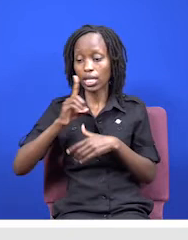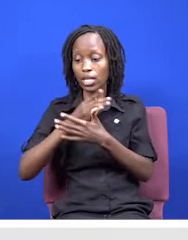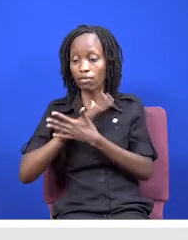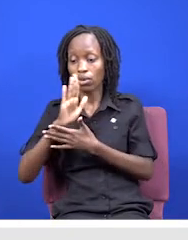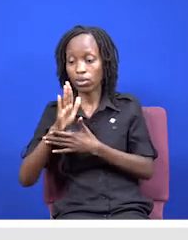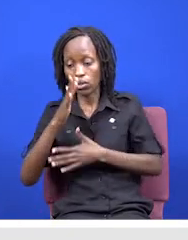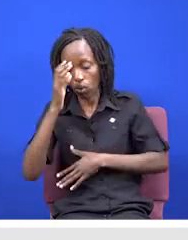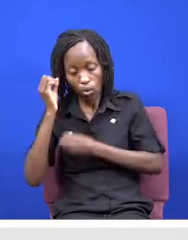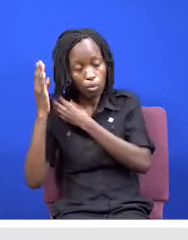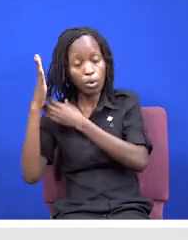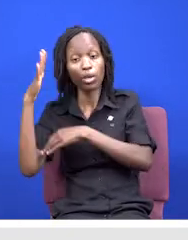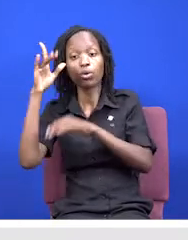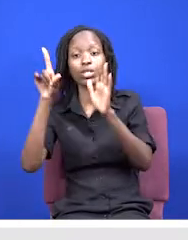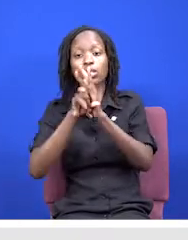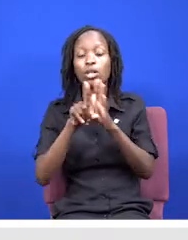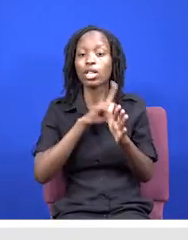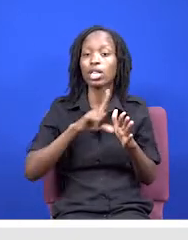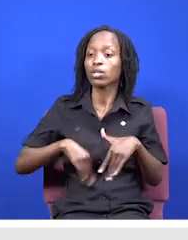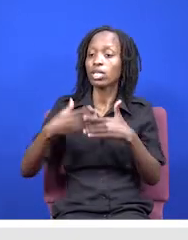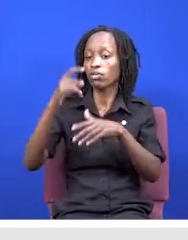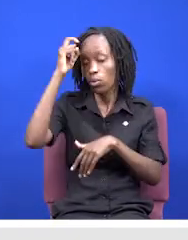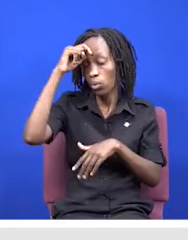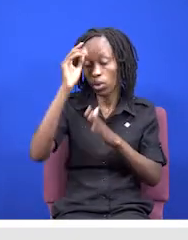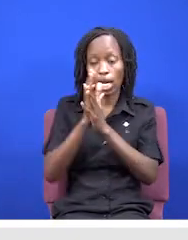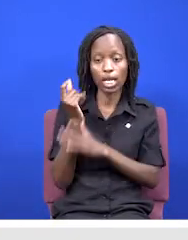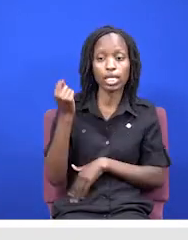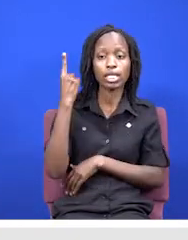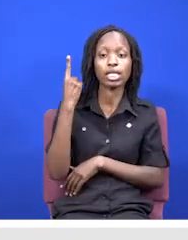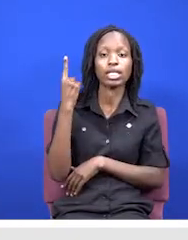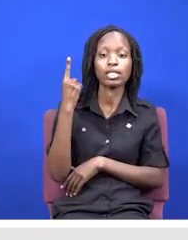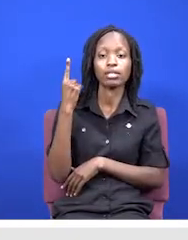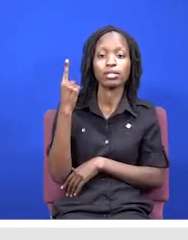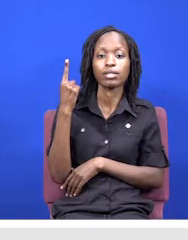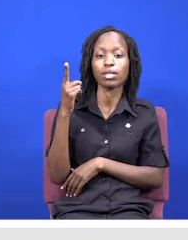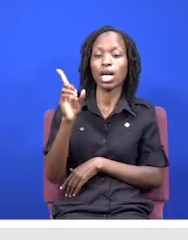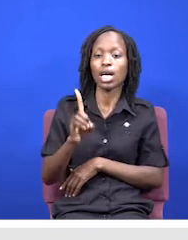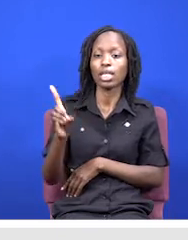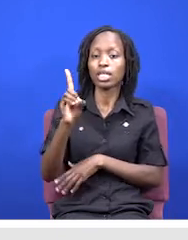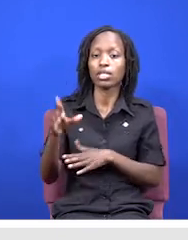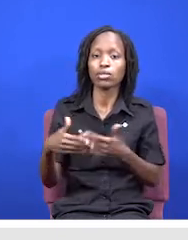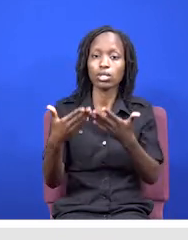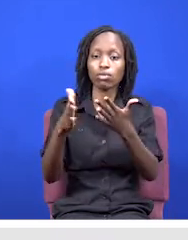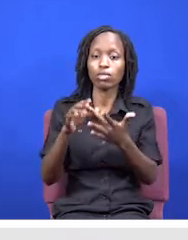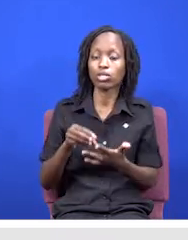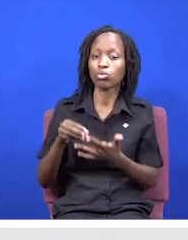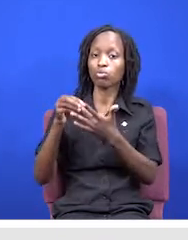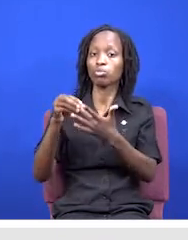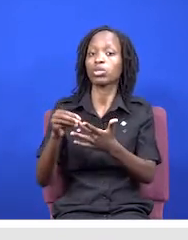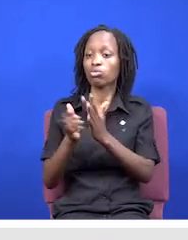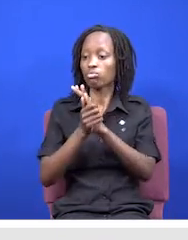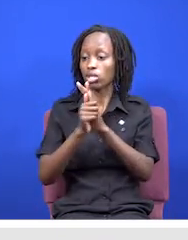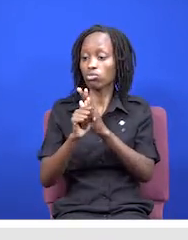men's decision honored God's law, the Lord blessed them with wisdom and understanding. Daniel was given the